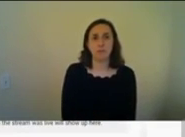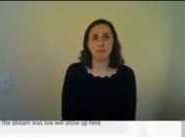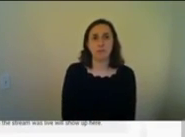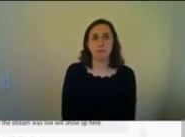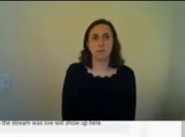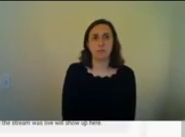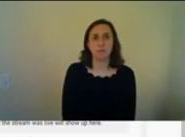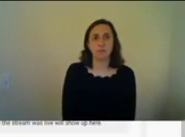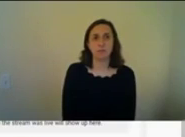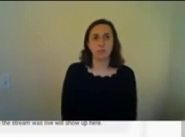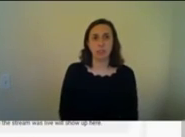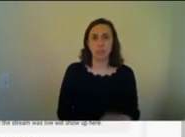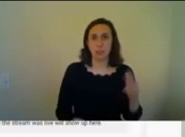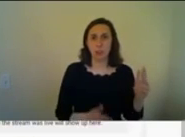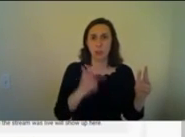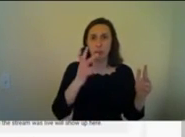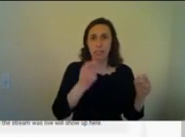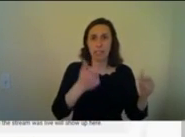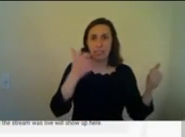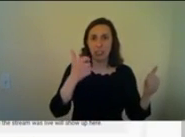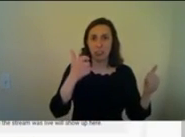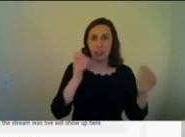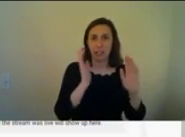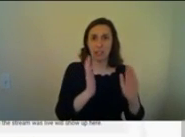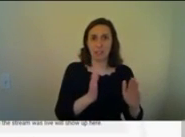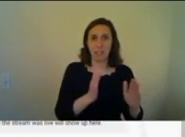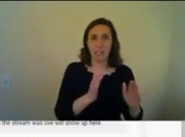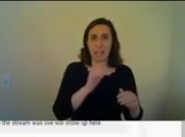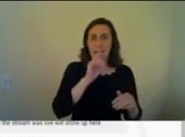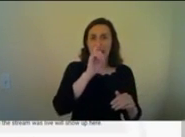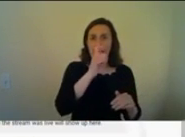Well, the 3's cancel, and I get x squared upstairs.